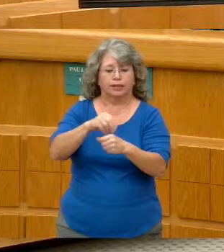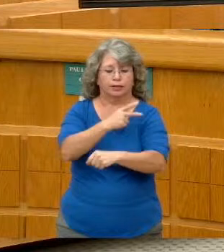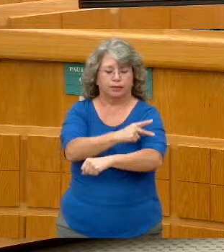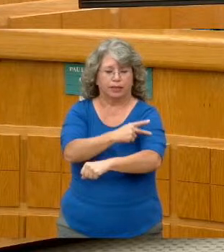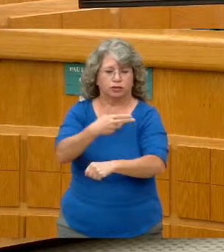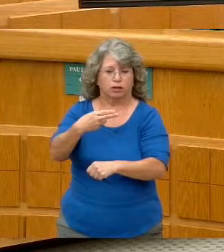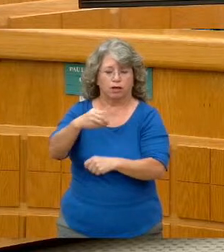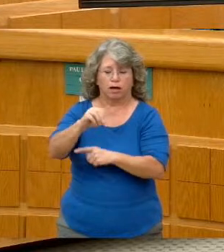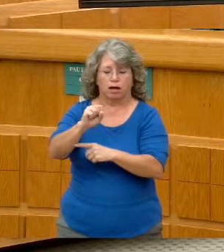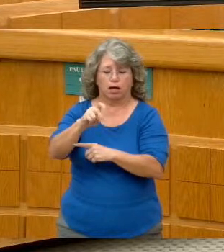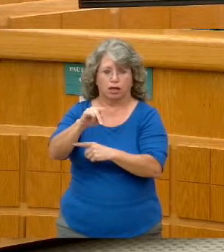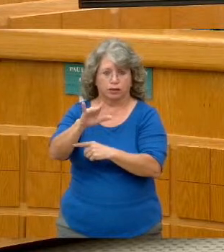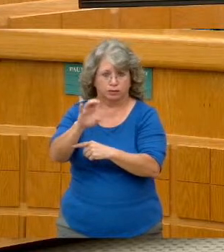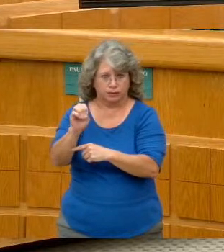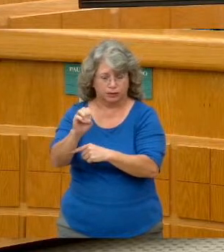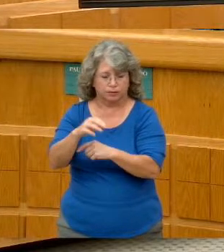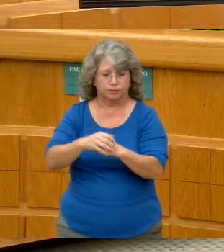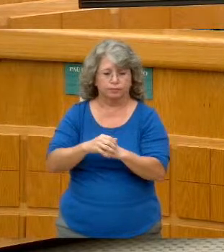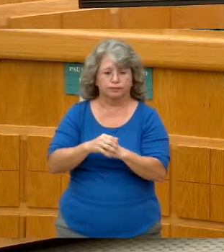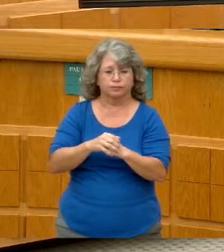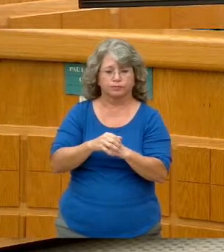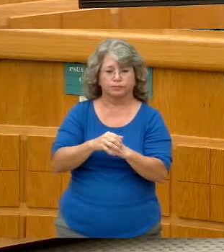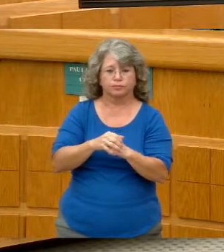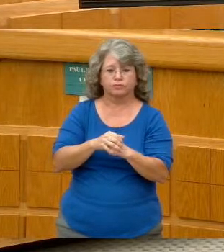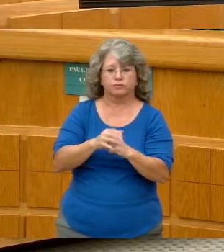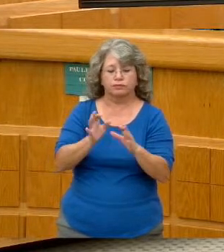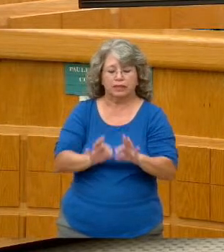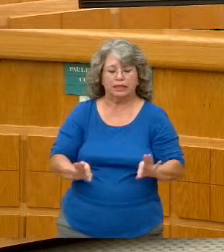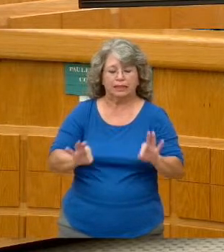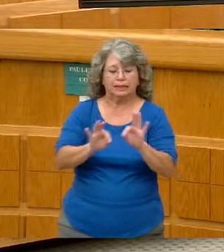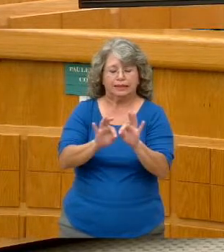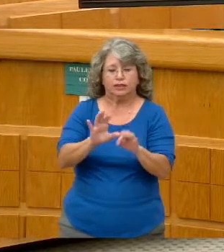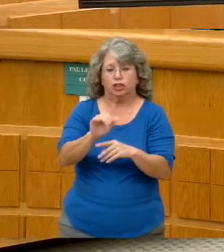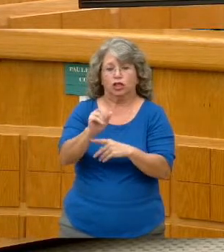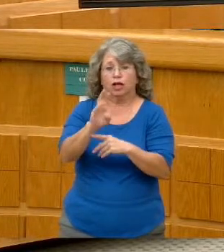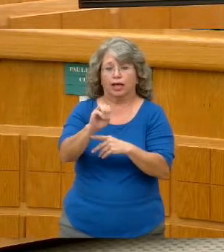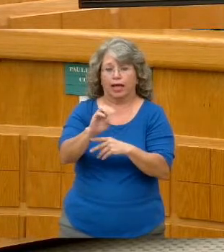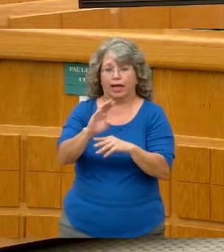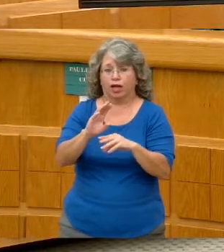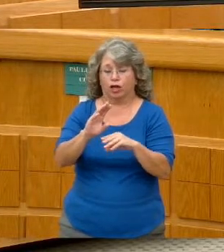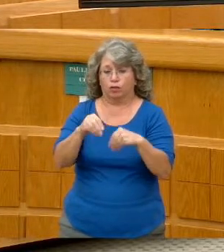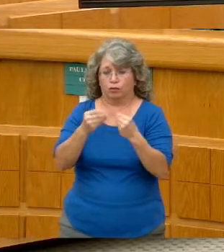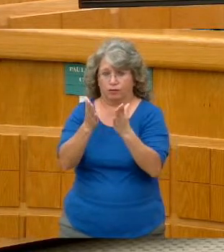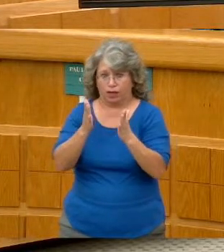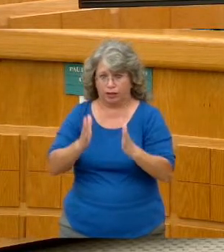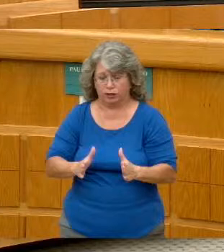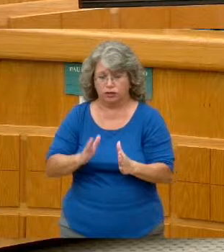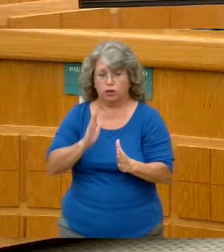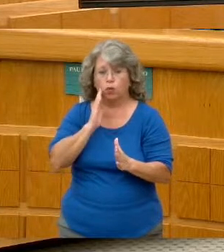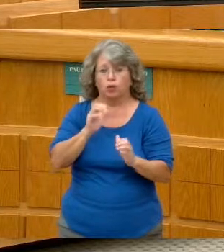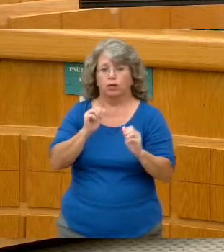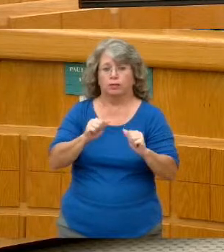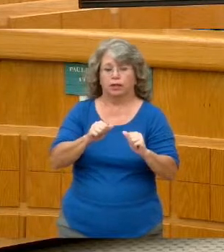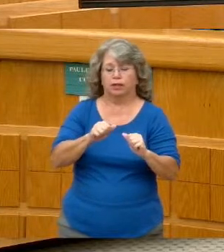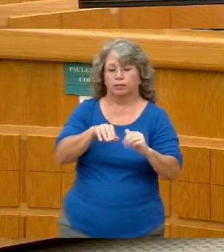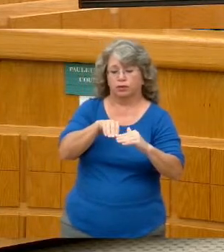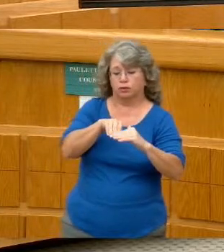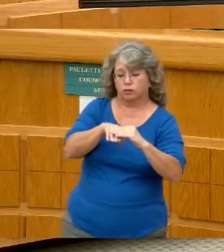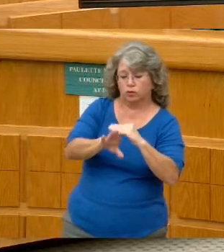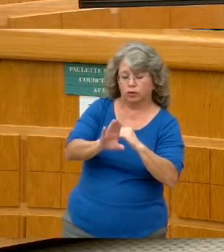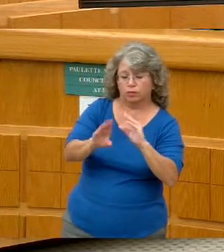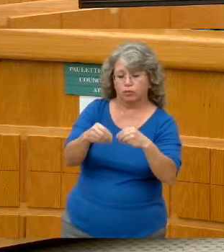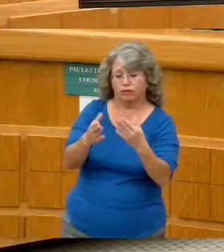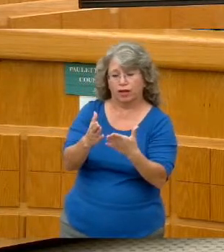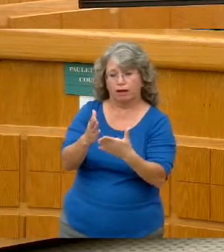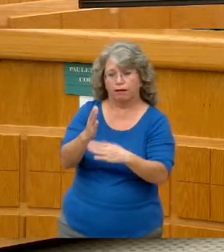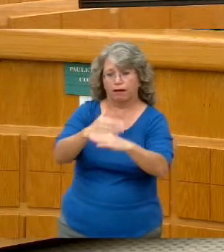hospice. Designated essential caregivers will be allowed to provide supportive, hands-on care